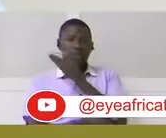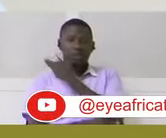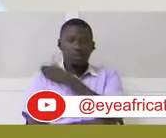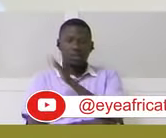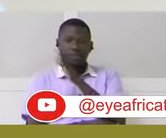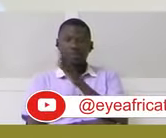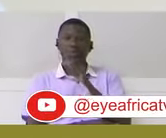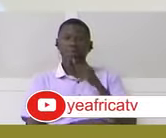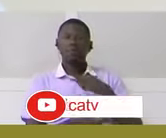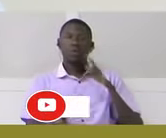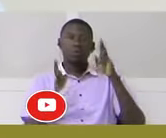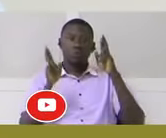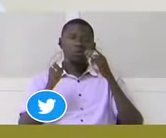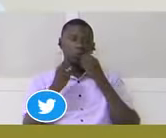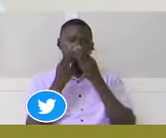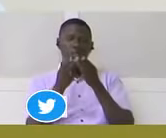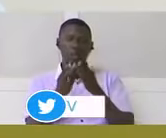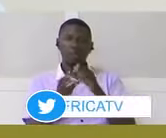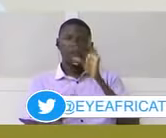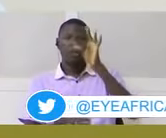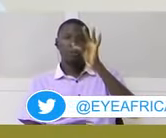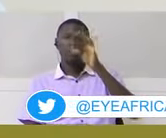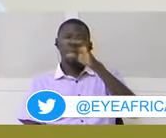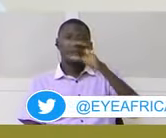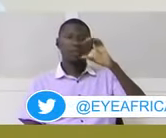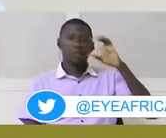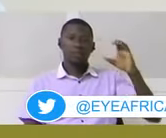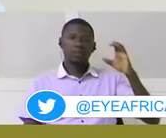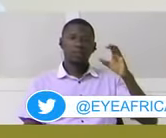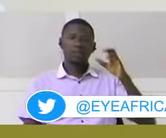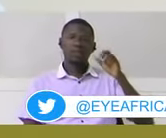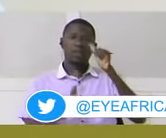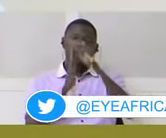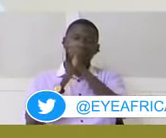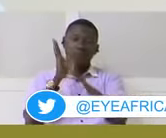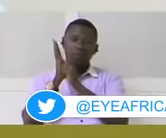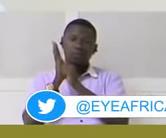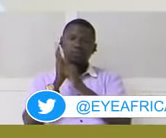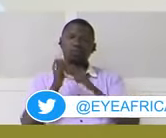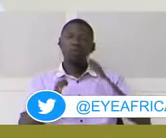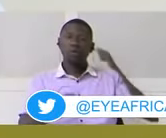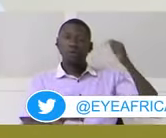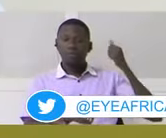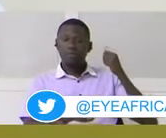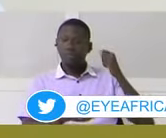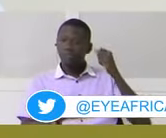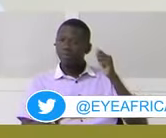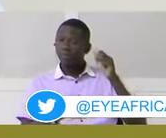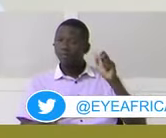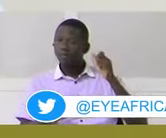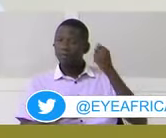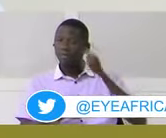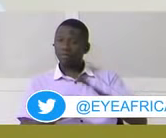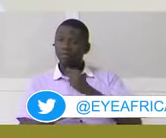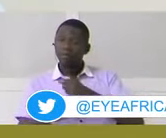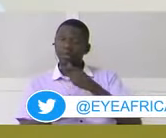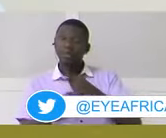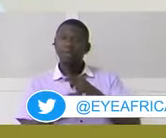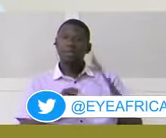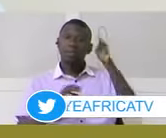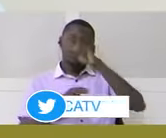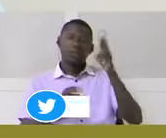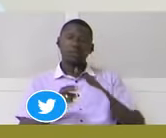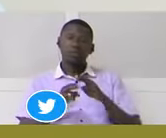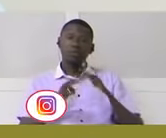that the TRRC agenda. Was set by a national legislation. and that is what we go by, not